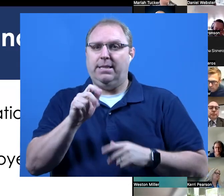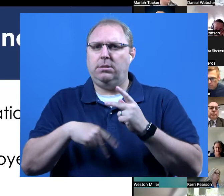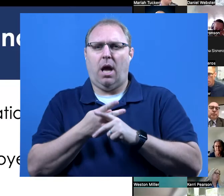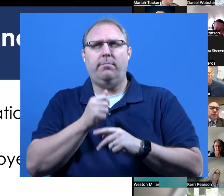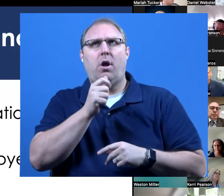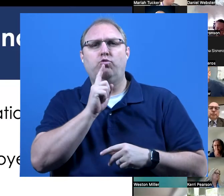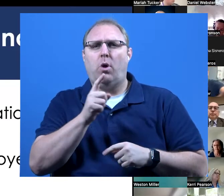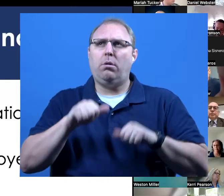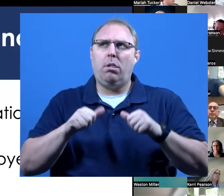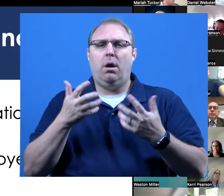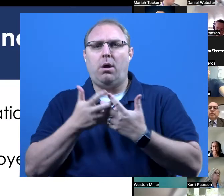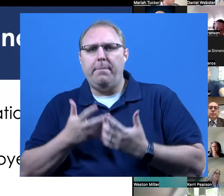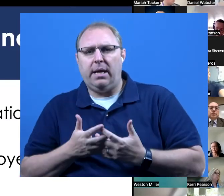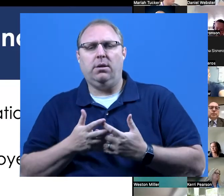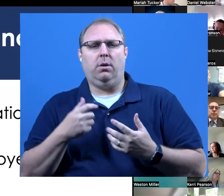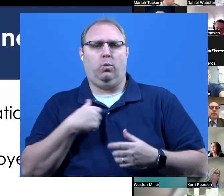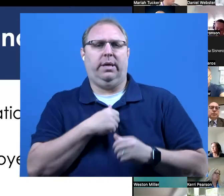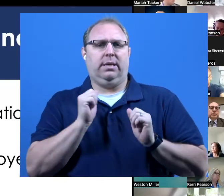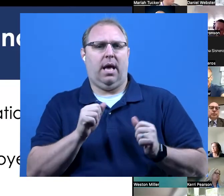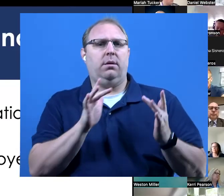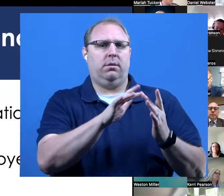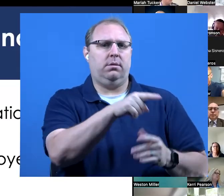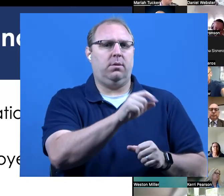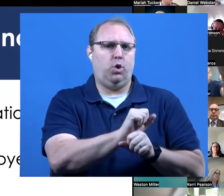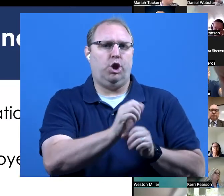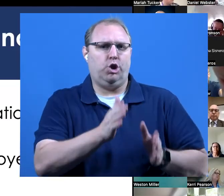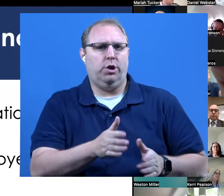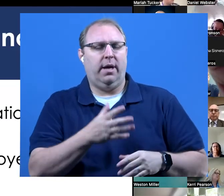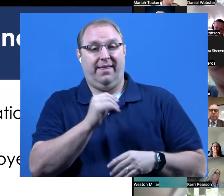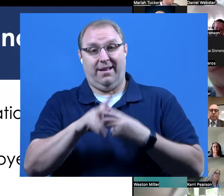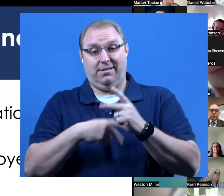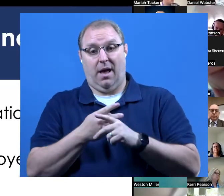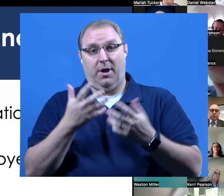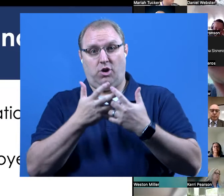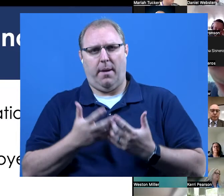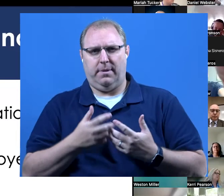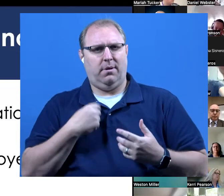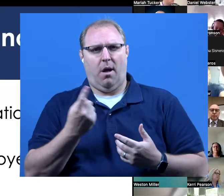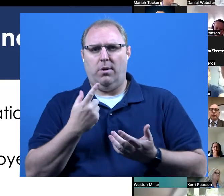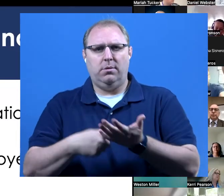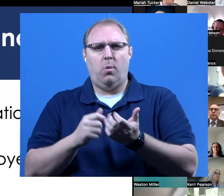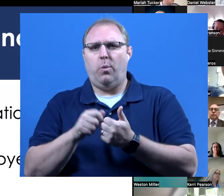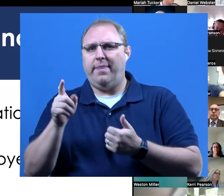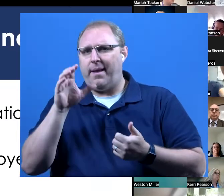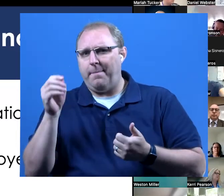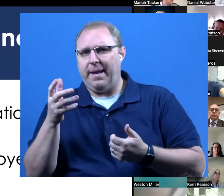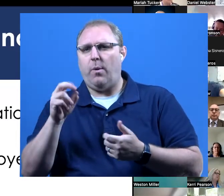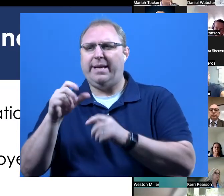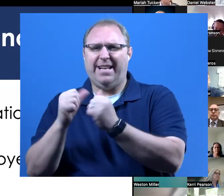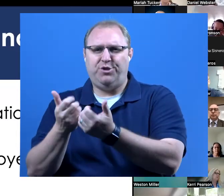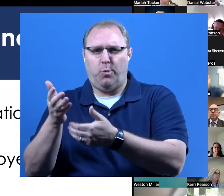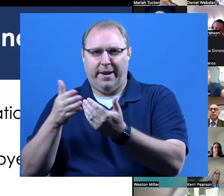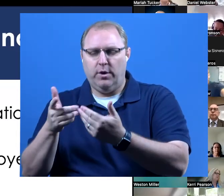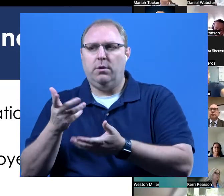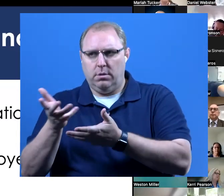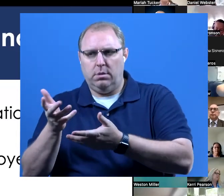the employer or I'm having with the employee, so that I kind of become this intermediary so we don't share medical information. So